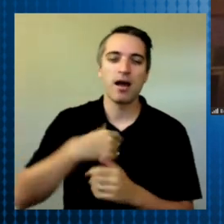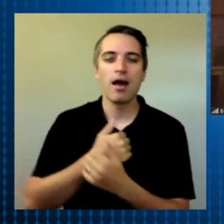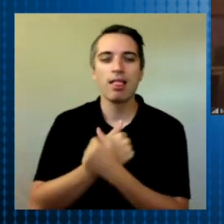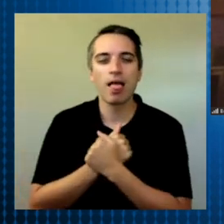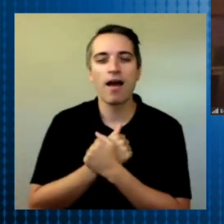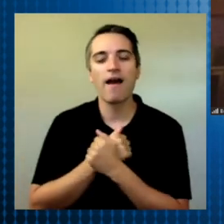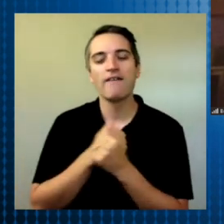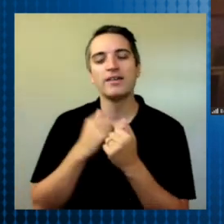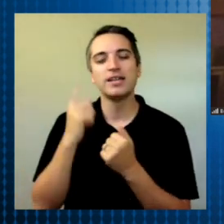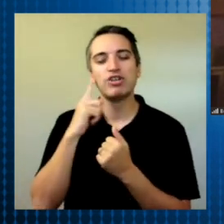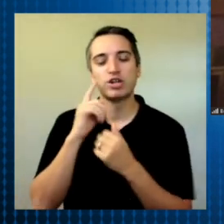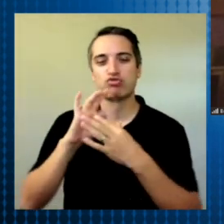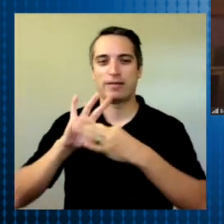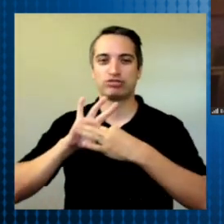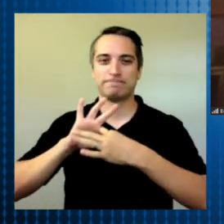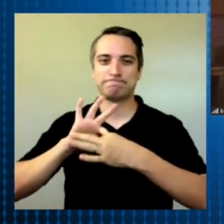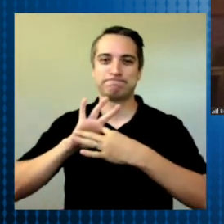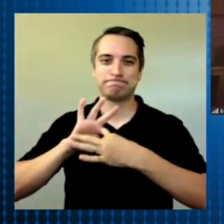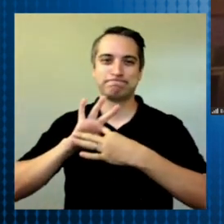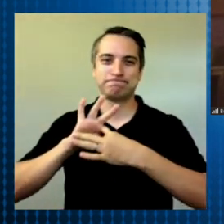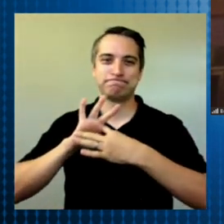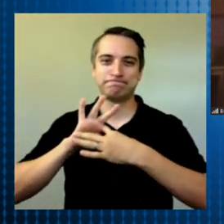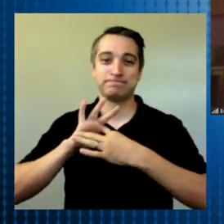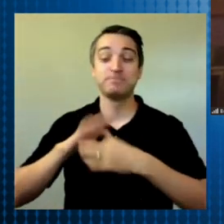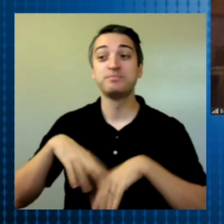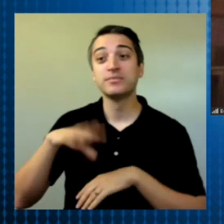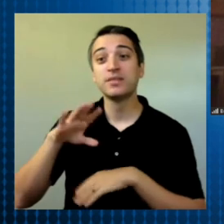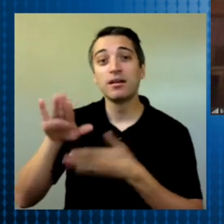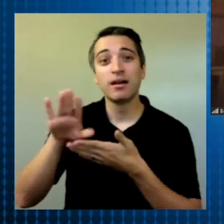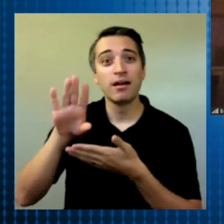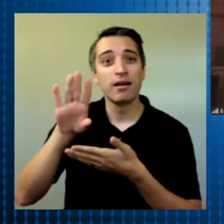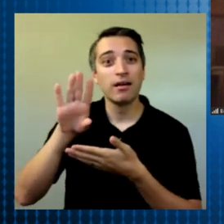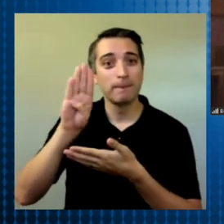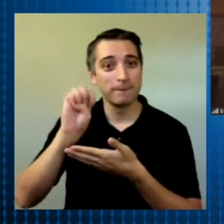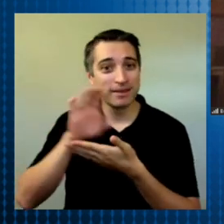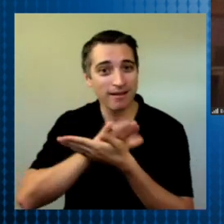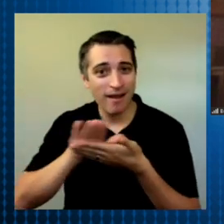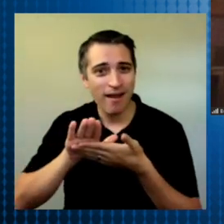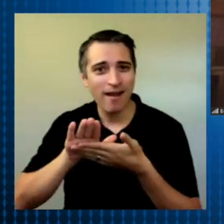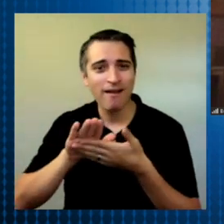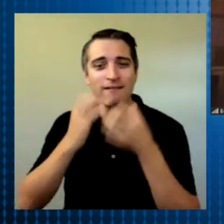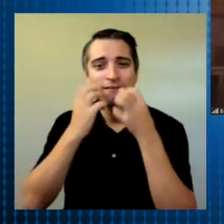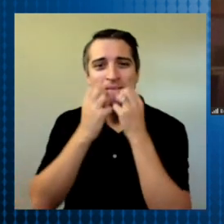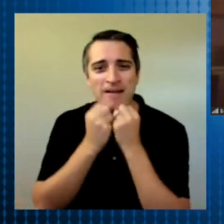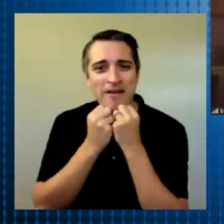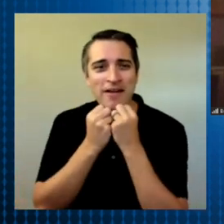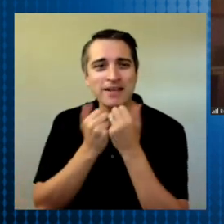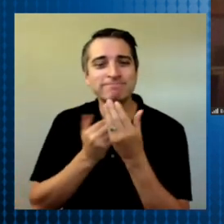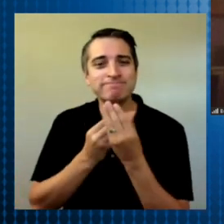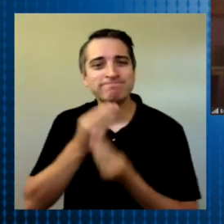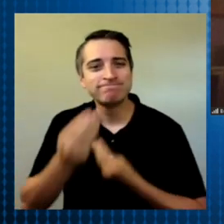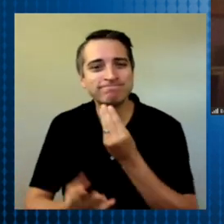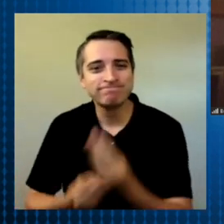relationships are so important to everything that we do. Being kind, considerate, and caring. It really helps as you are moving through